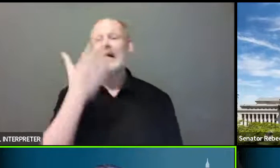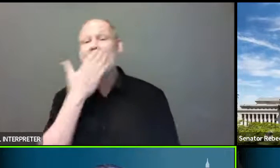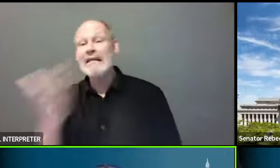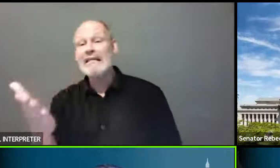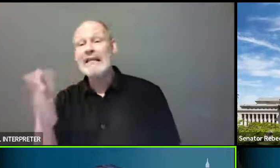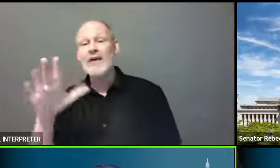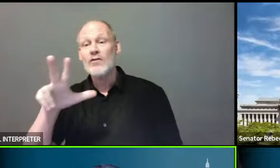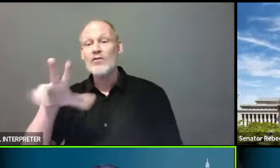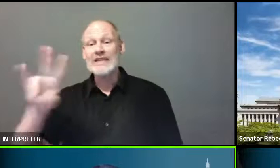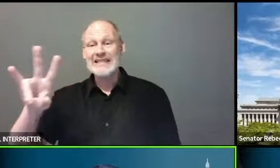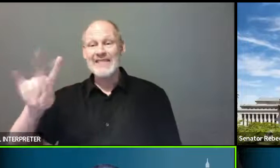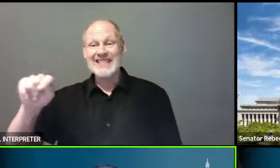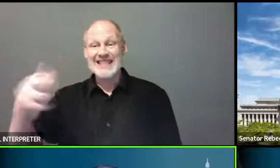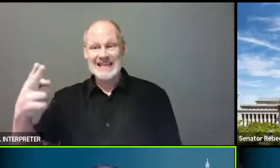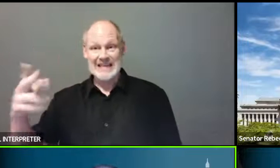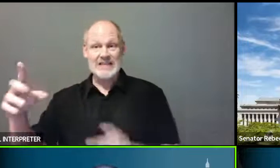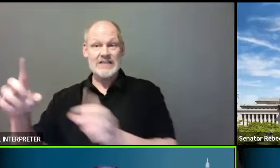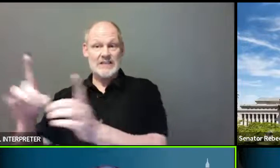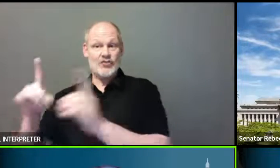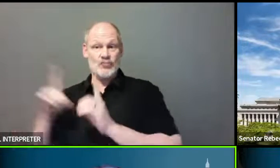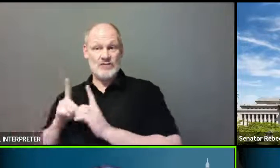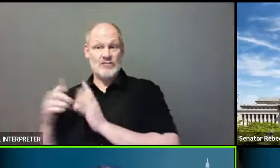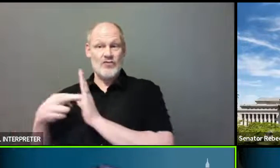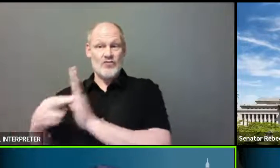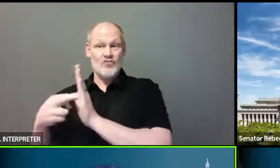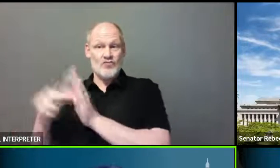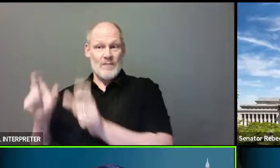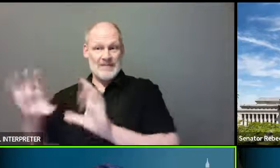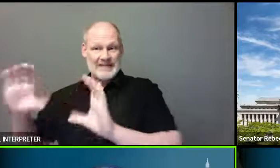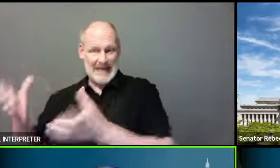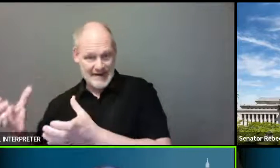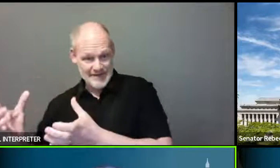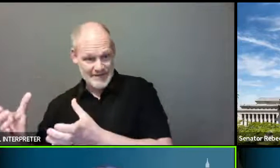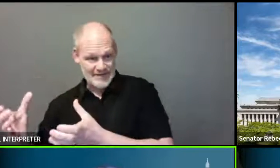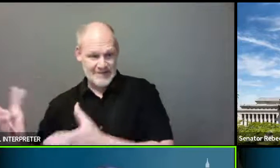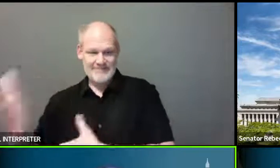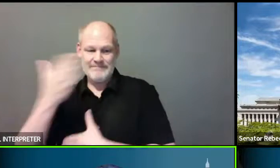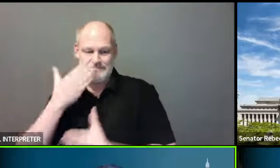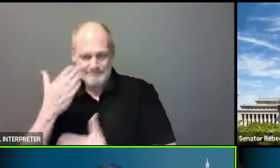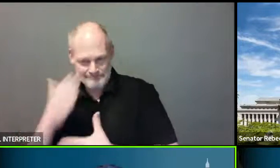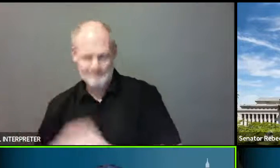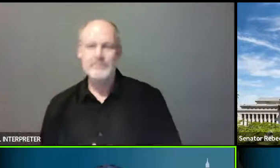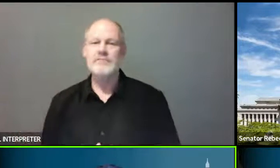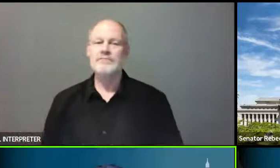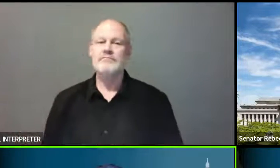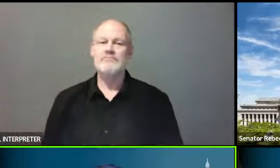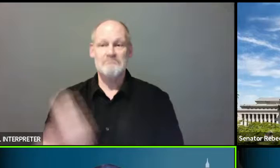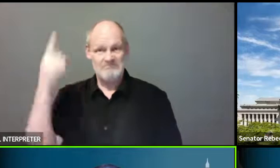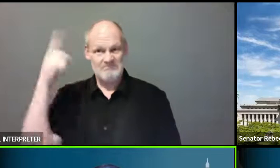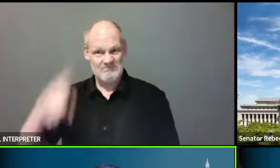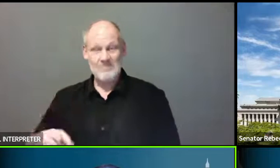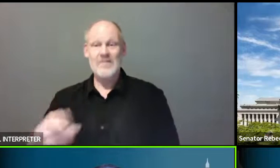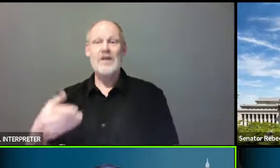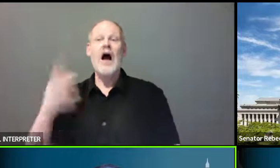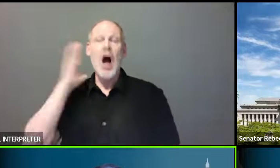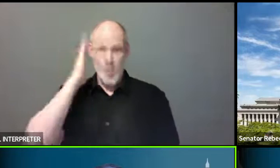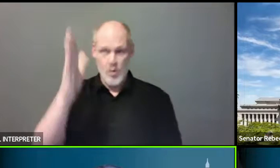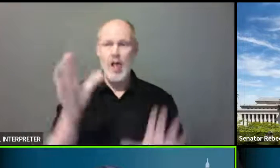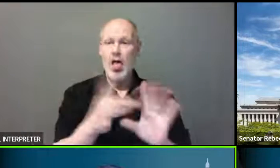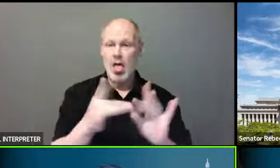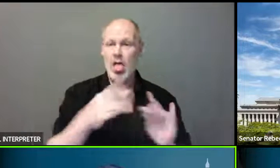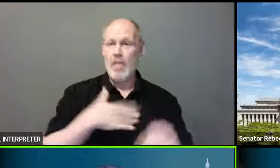for joining us this evening. Before I speak about my role and my work,